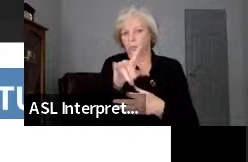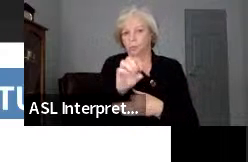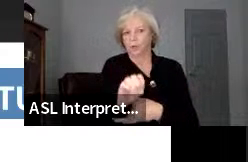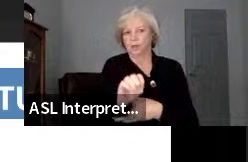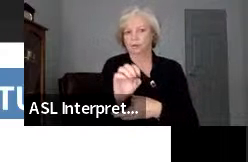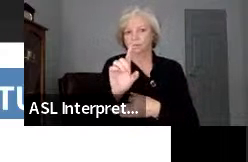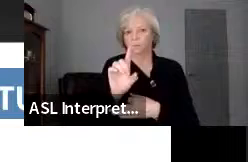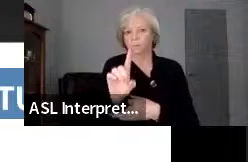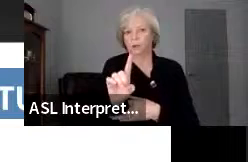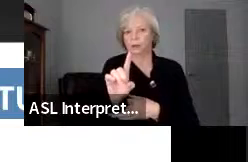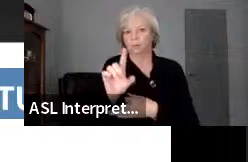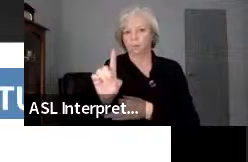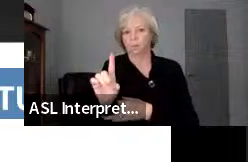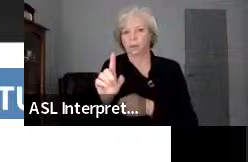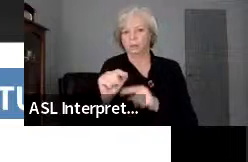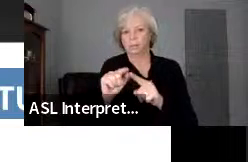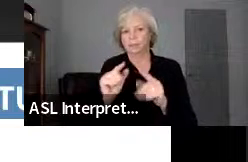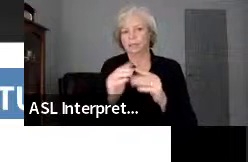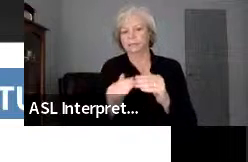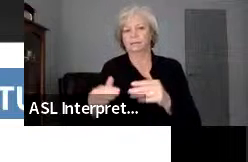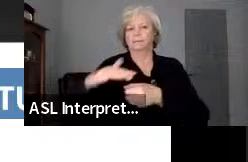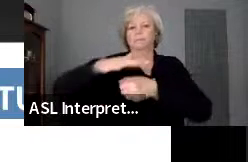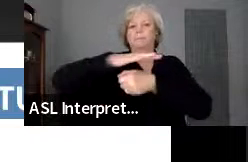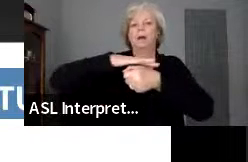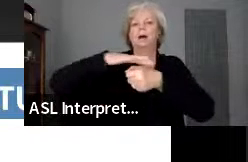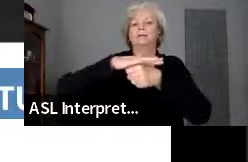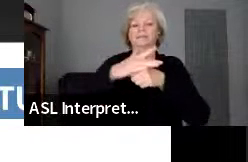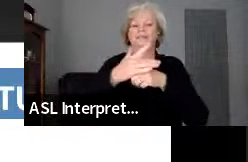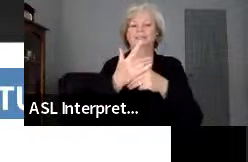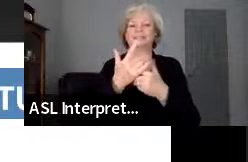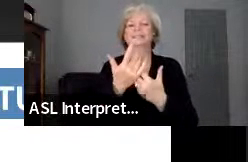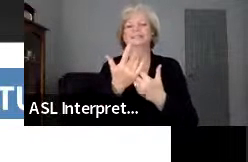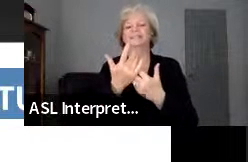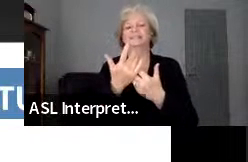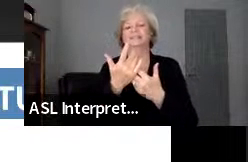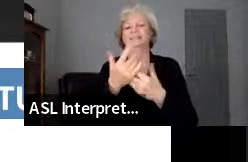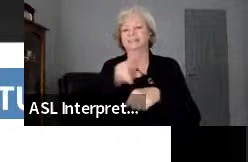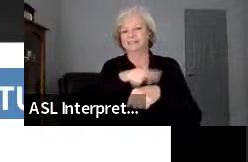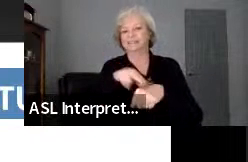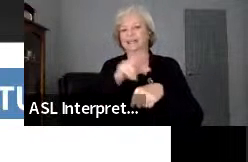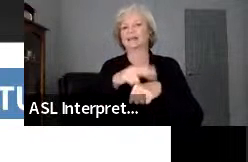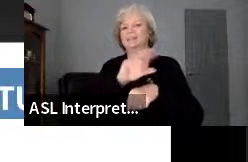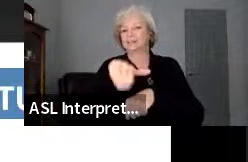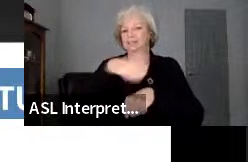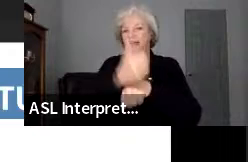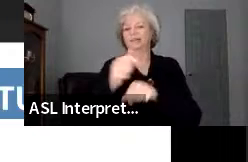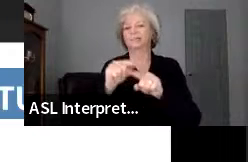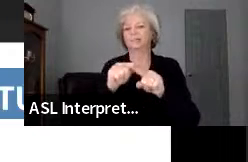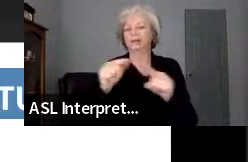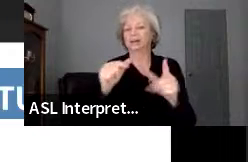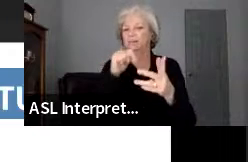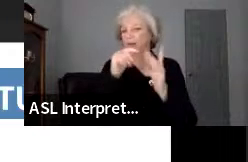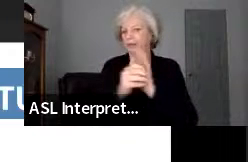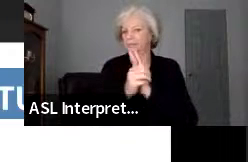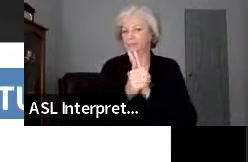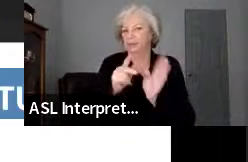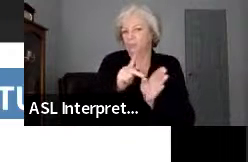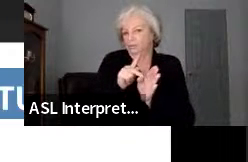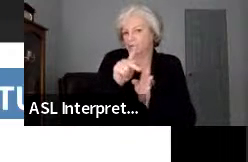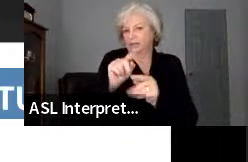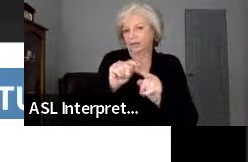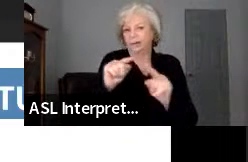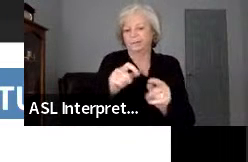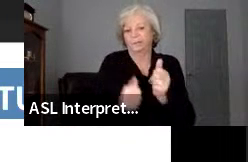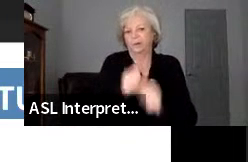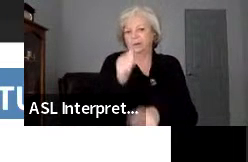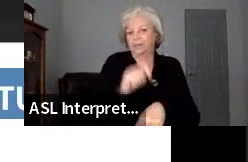above industry standards. I'm not the communications professional, but I do know that oftentimes click-through rates are looking at 0.02 or